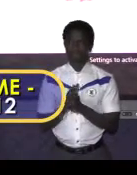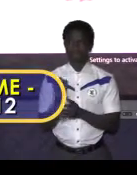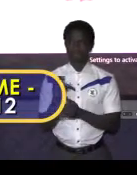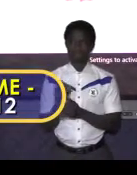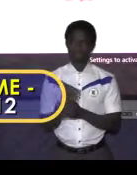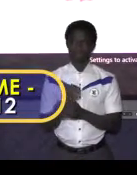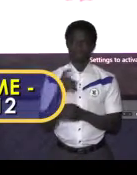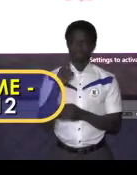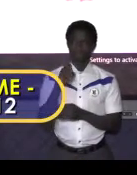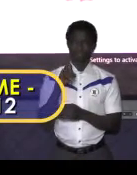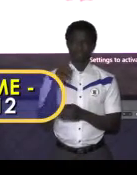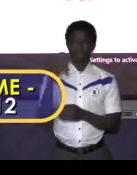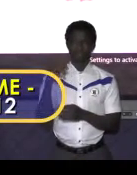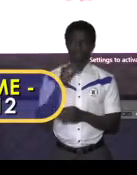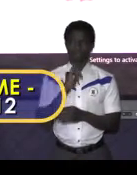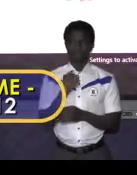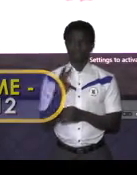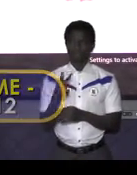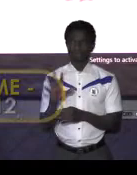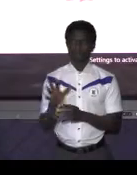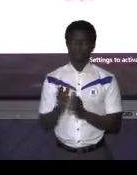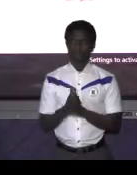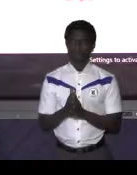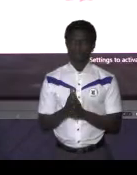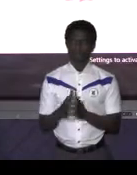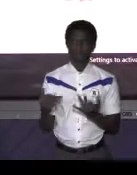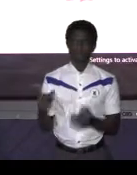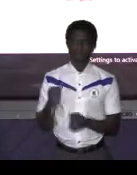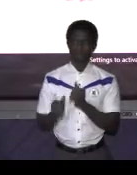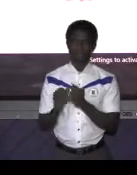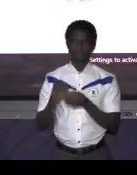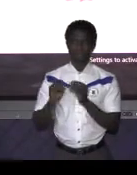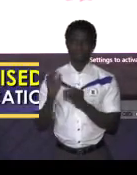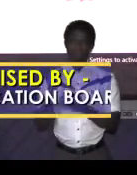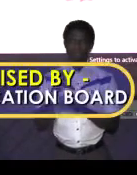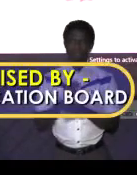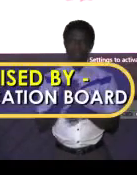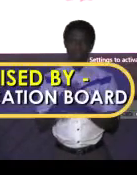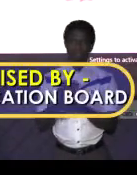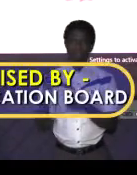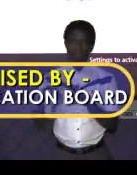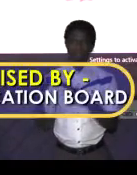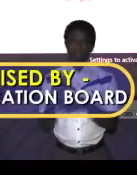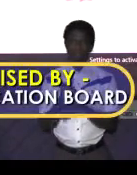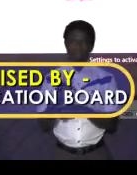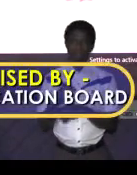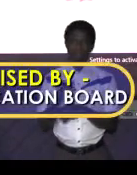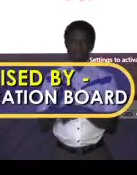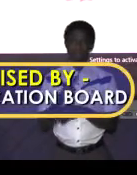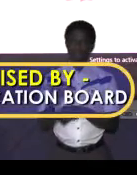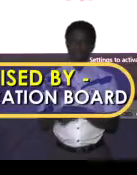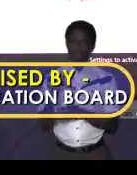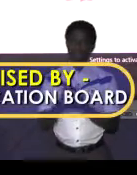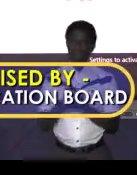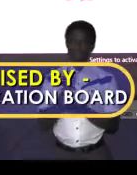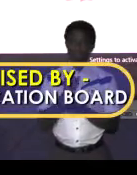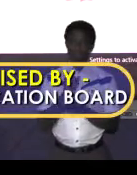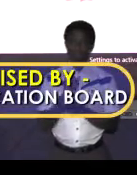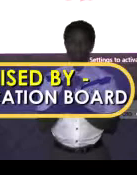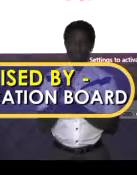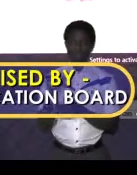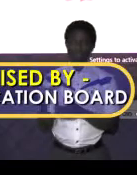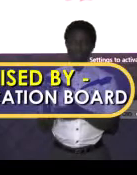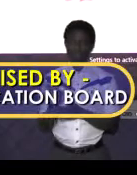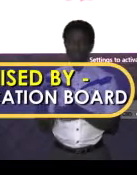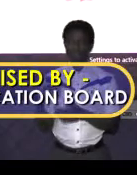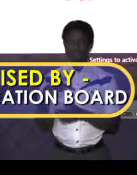so x squared is 25. Now, which number will I multiply by itself to give me 25? That, of course, my friend, is